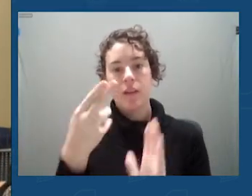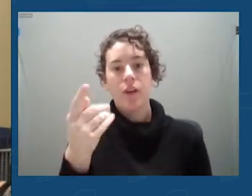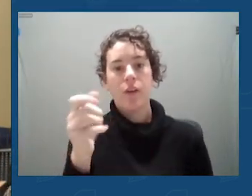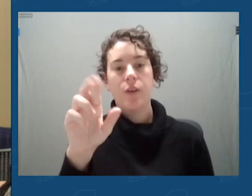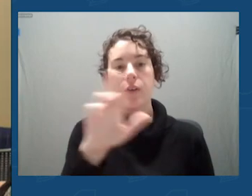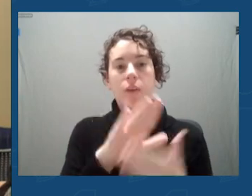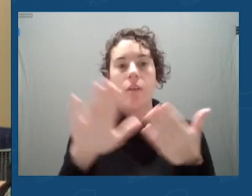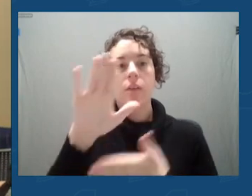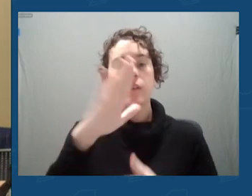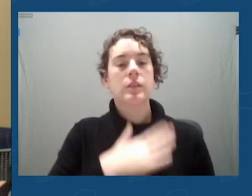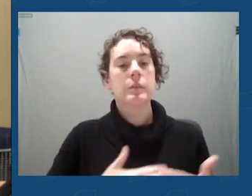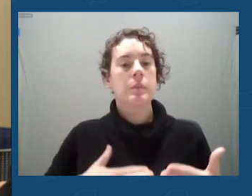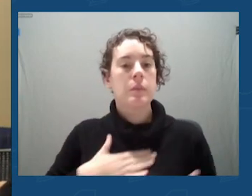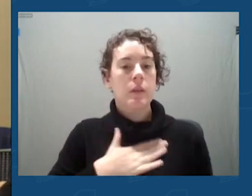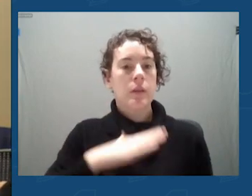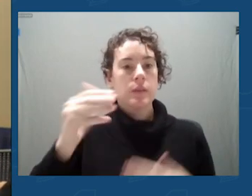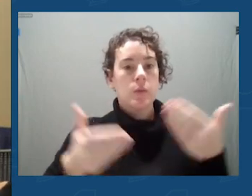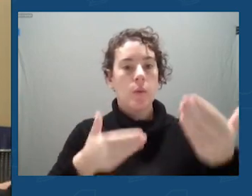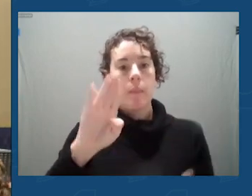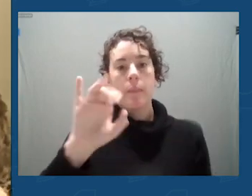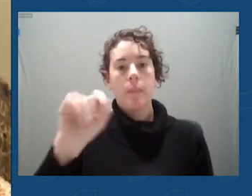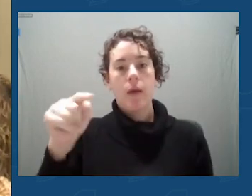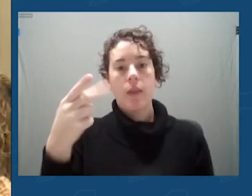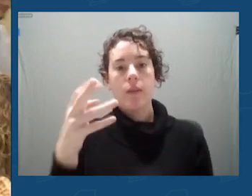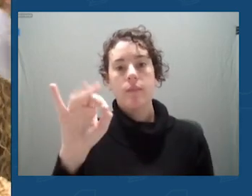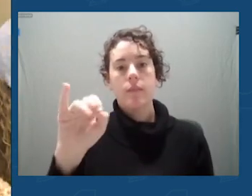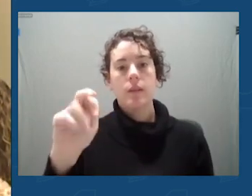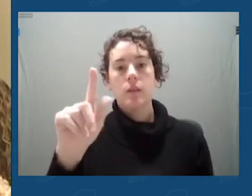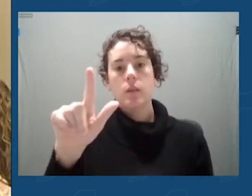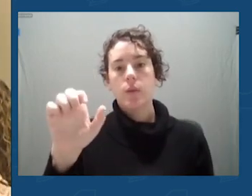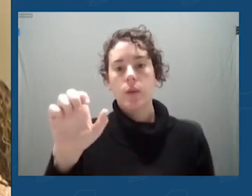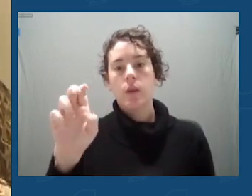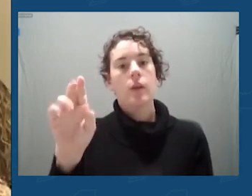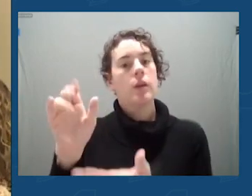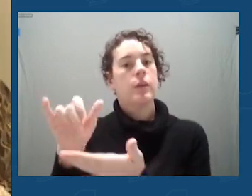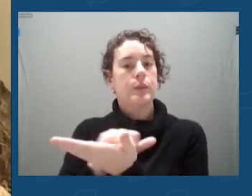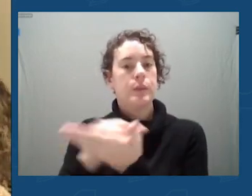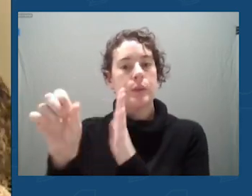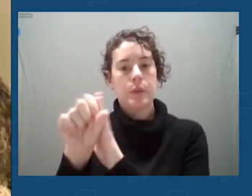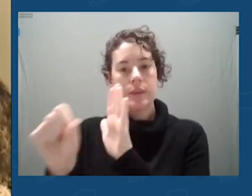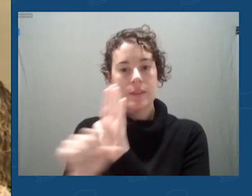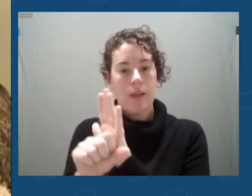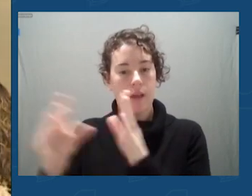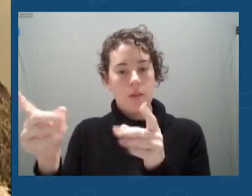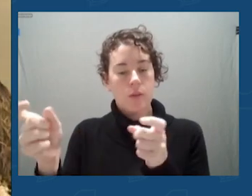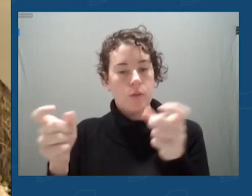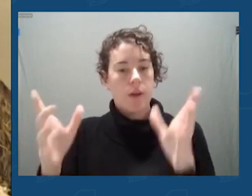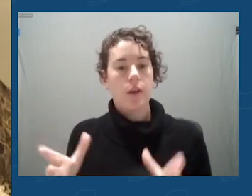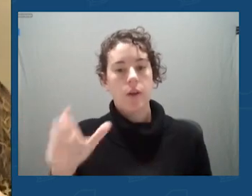Please welcome Beth Finkel, New York State Director, AARP.